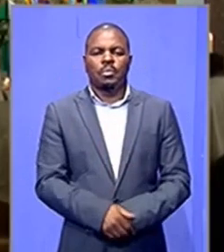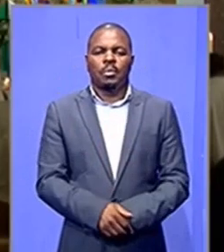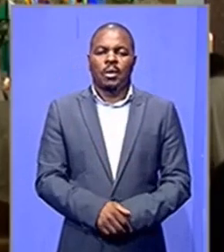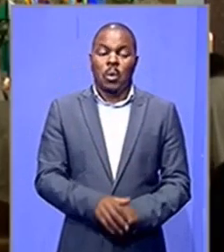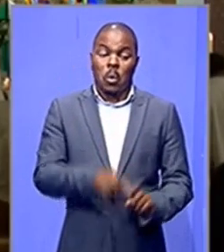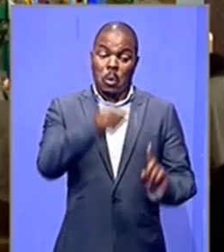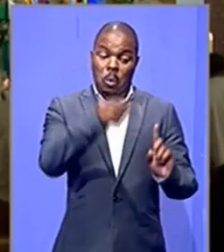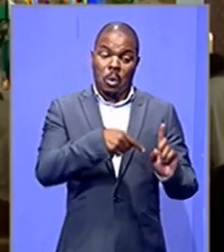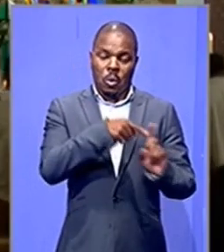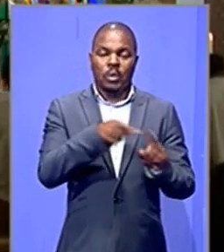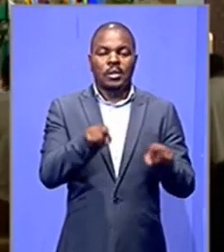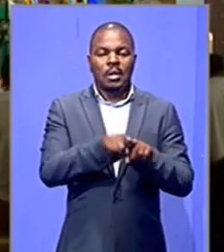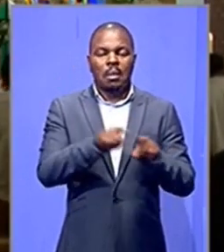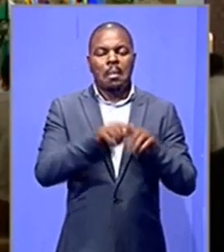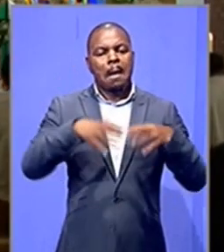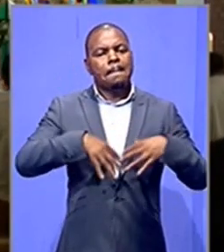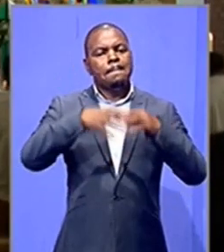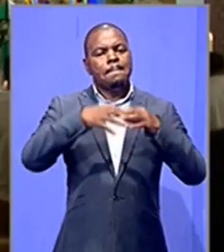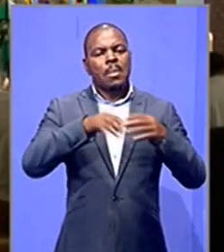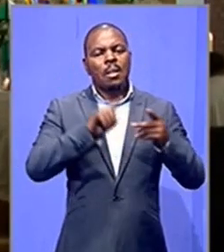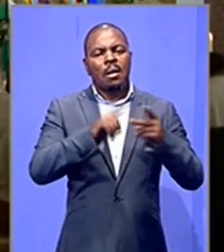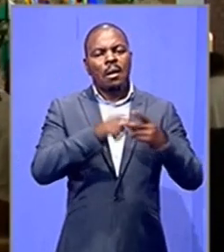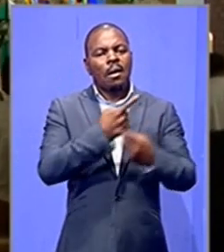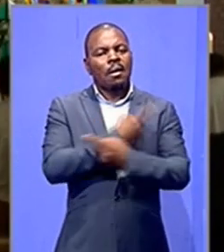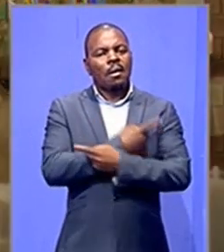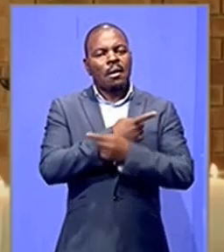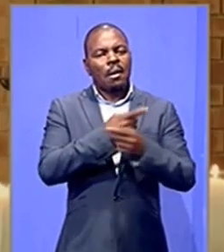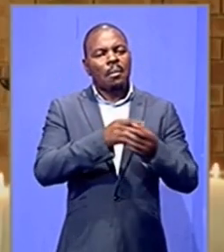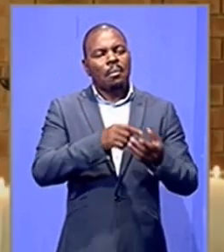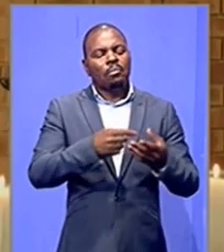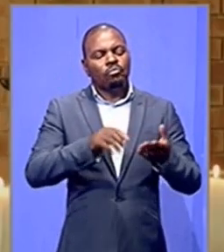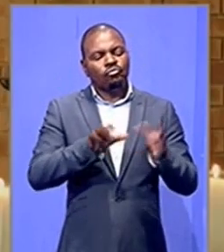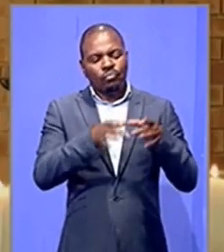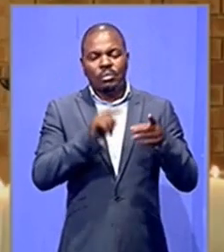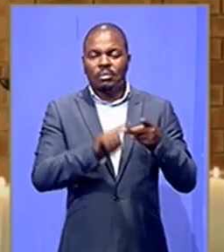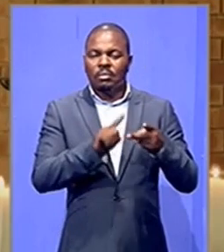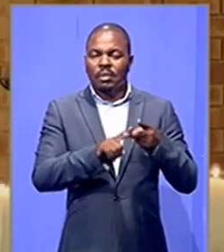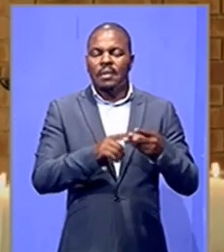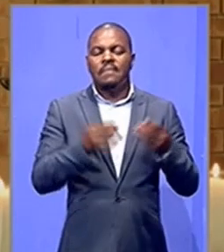Rick ebile ke mothei le mongwe wa Cotton Club Records le festival ya go